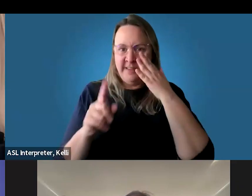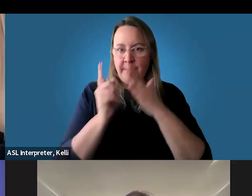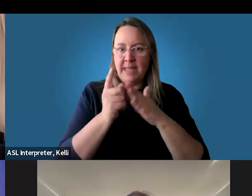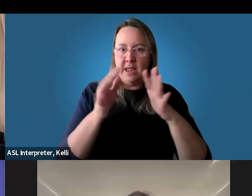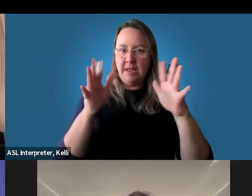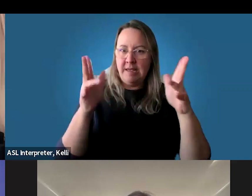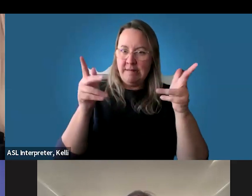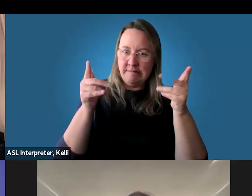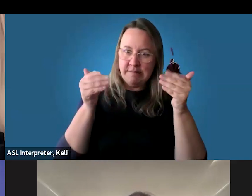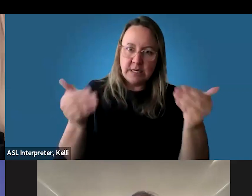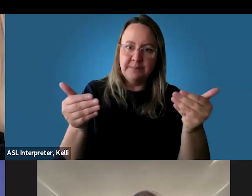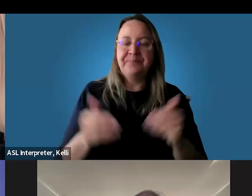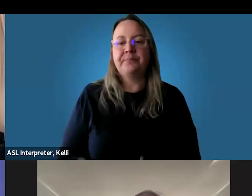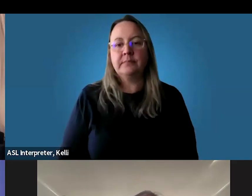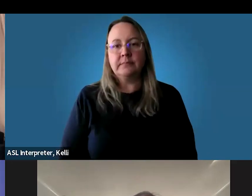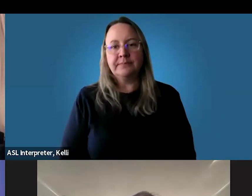half. One of you can kick us off.